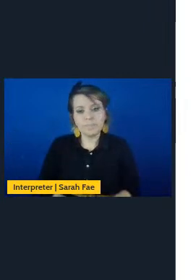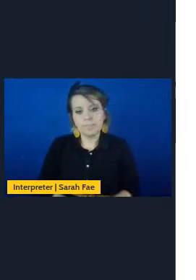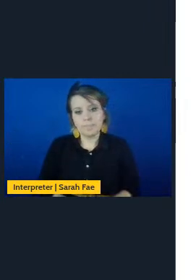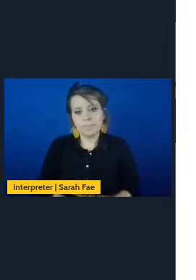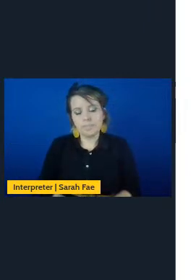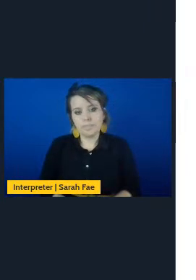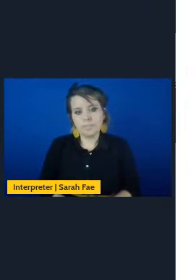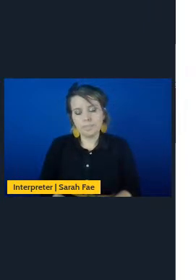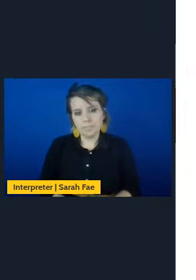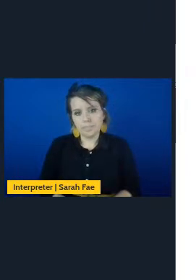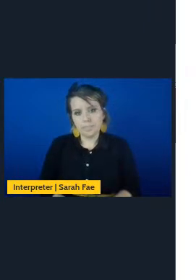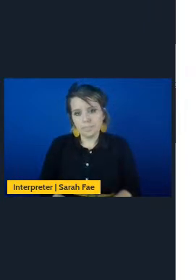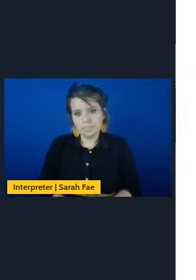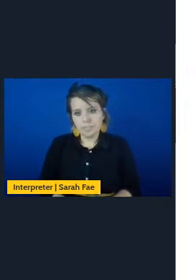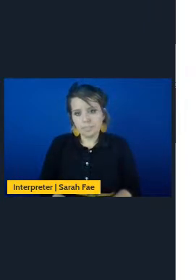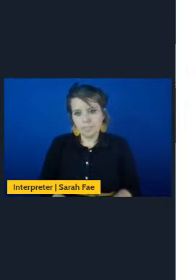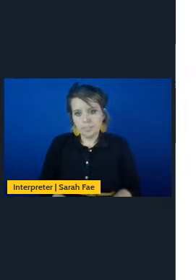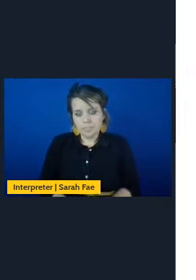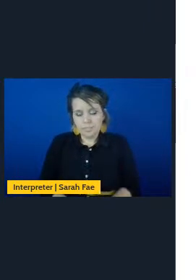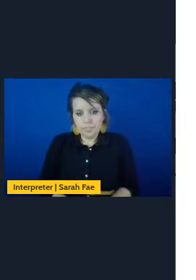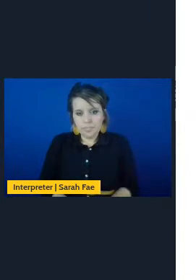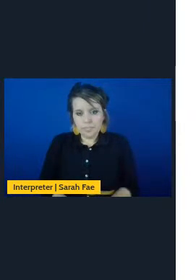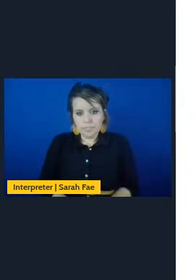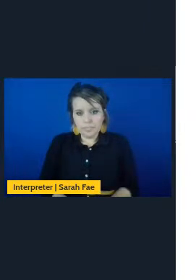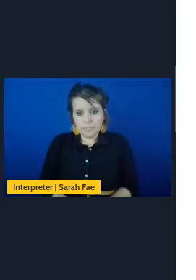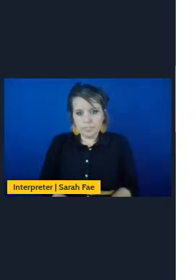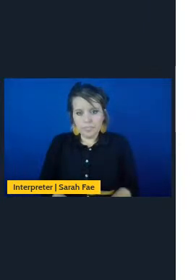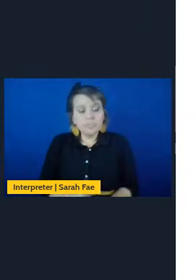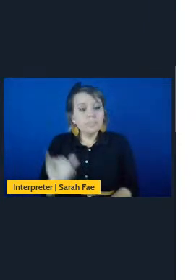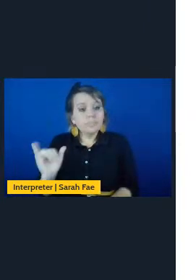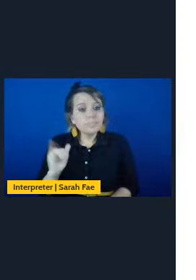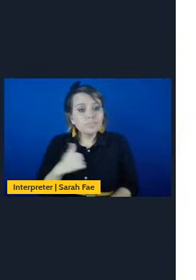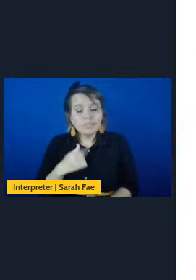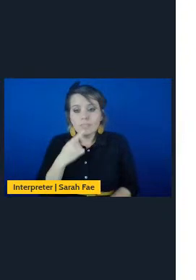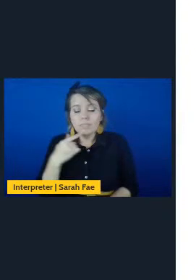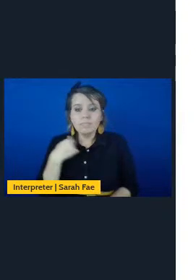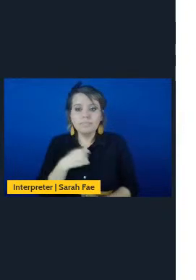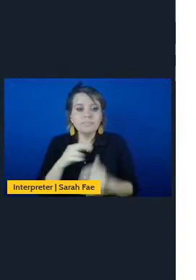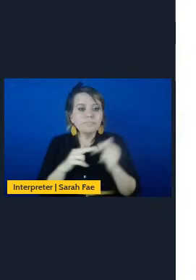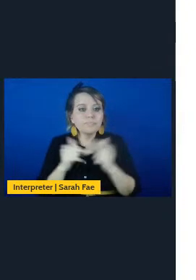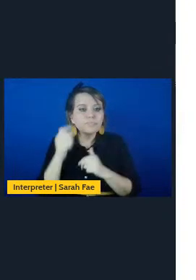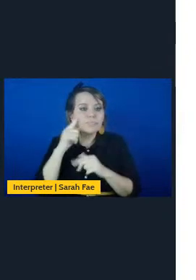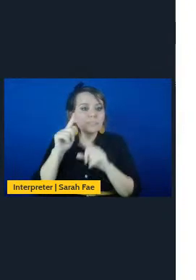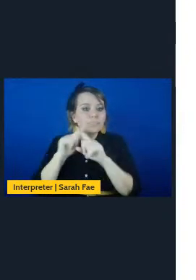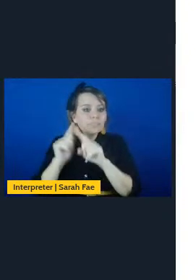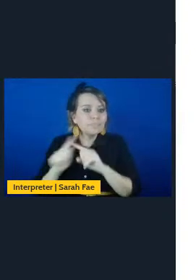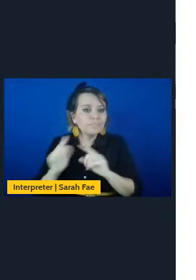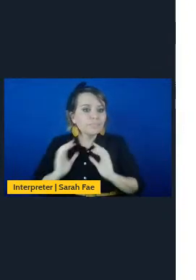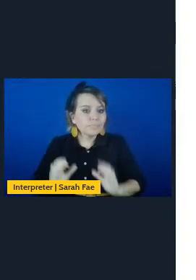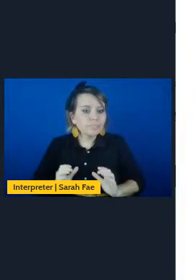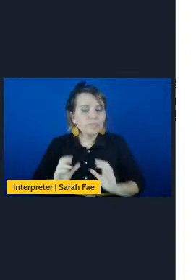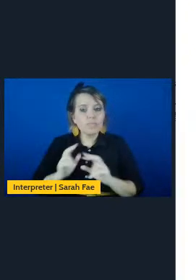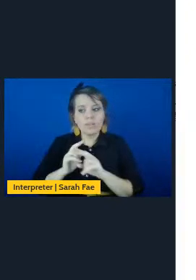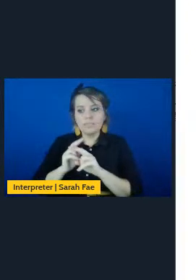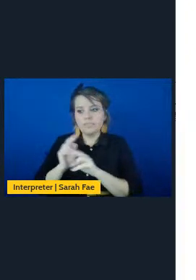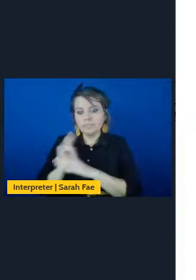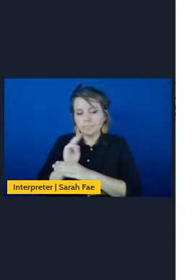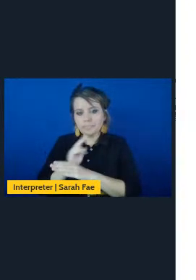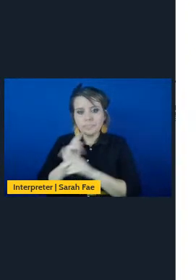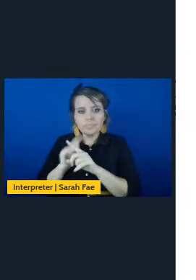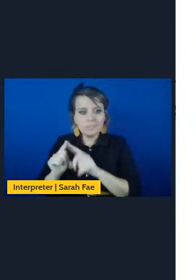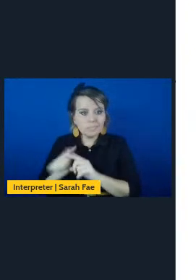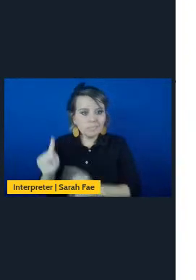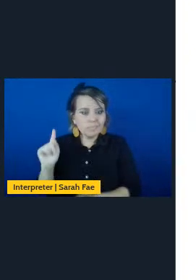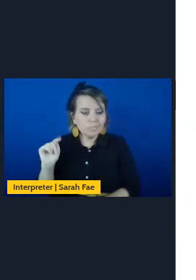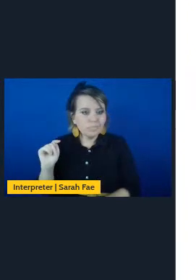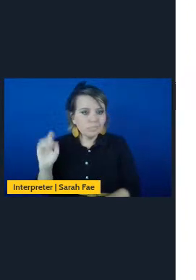And since, like I said, we build for different customers that use different tools, some use GitHub, some use